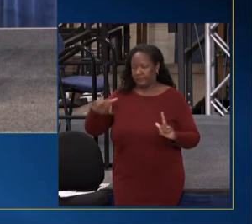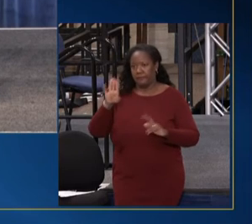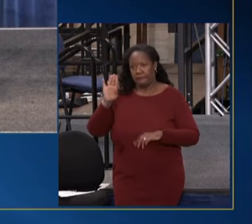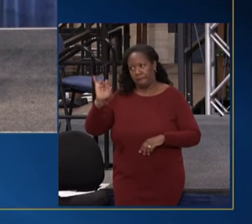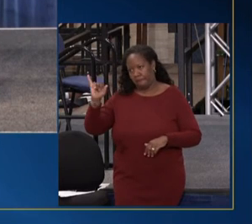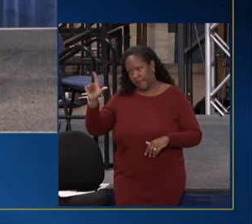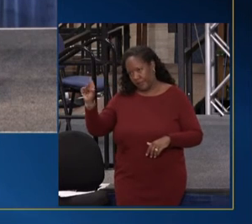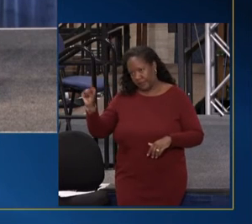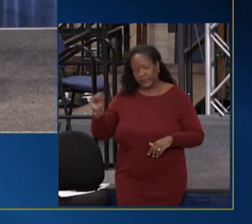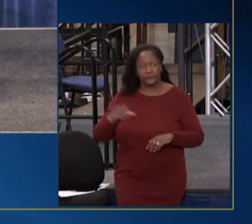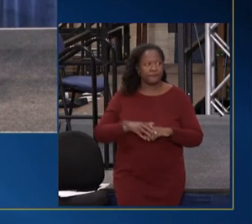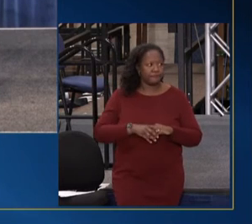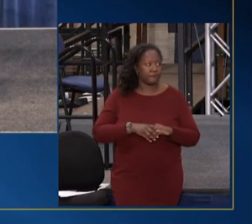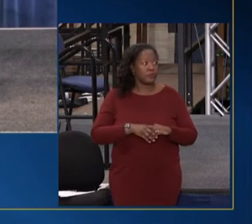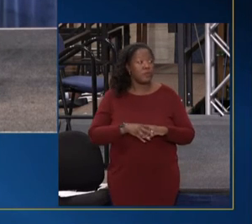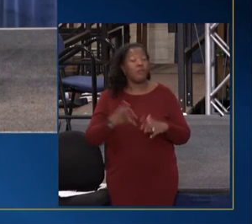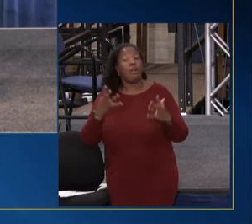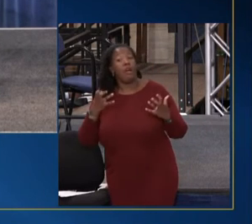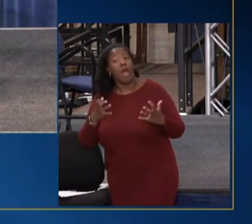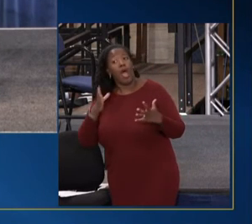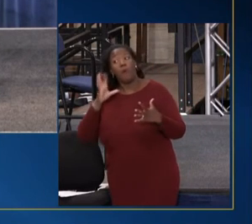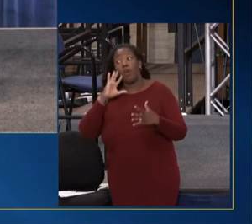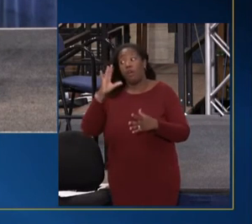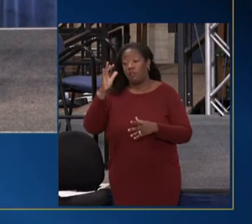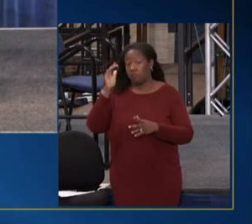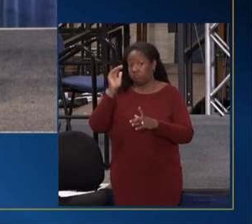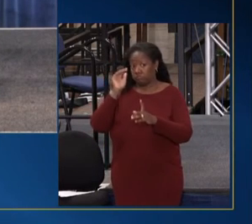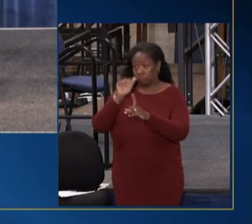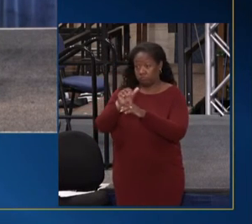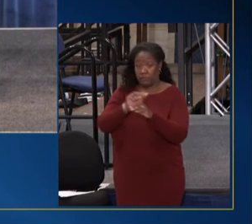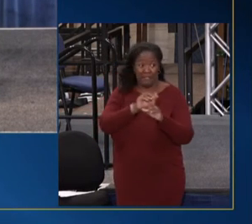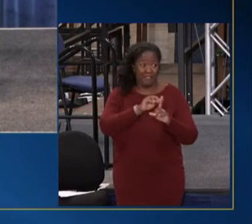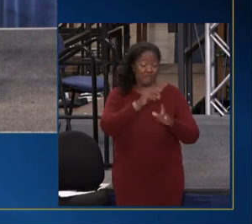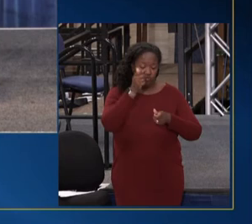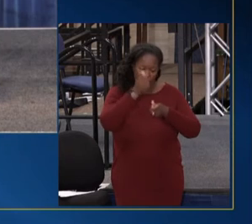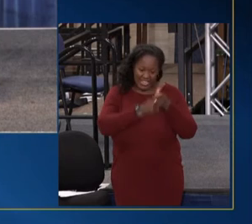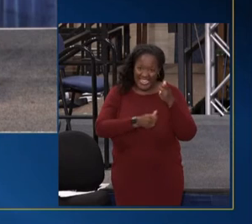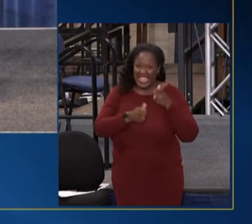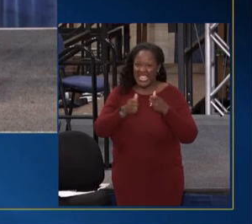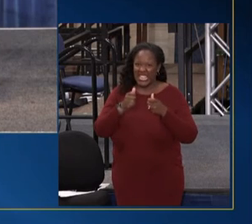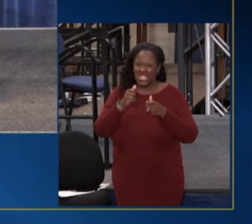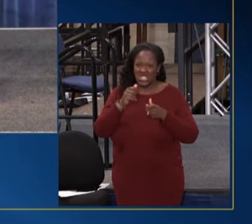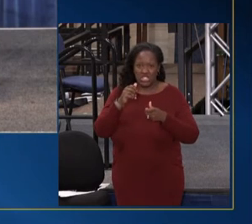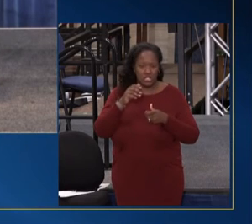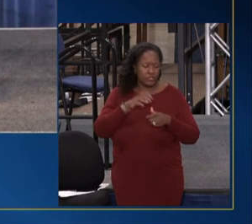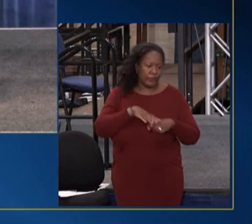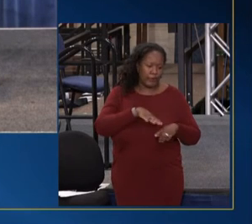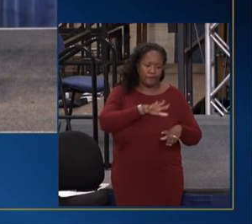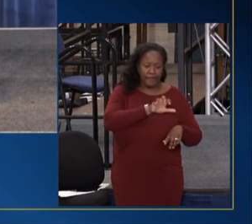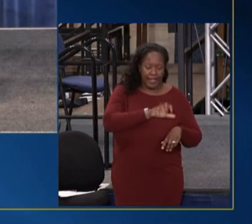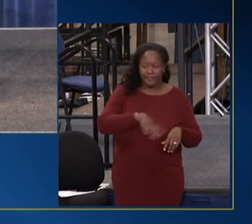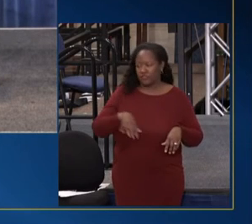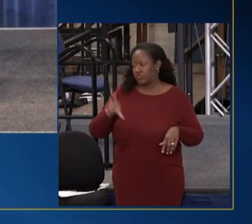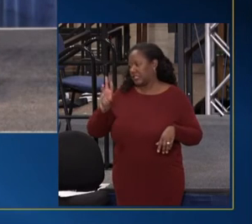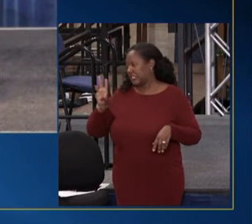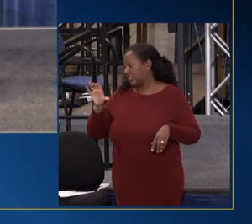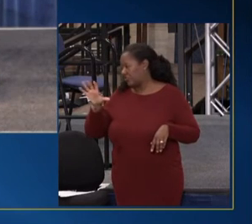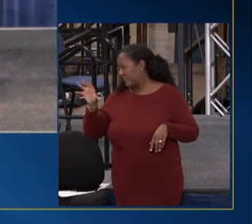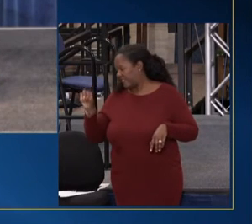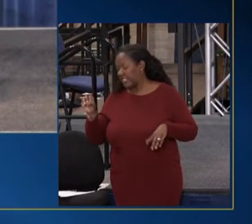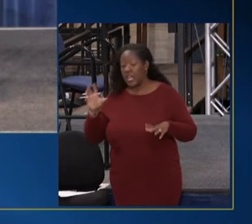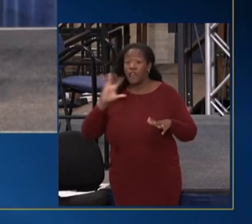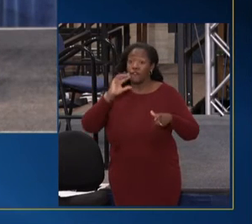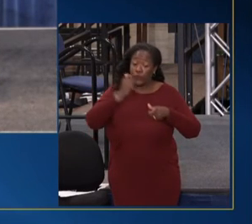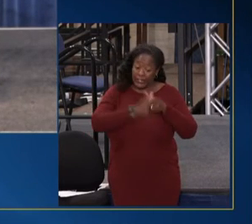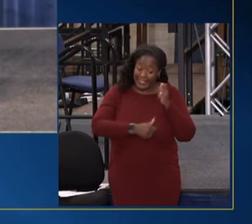to really remind us that for each of those bills, those 500, 600, 650 bills, we have had